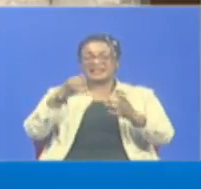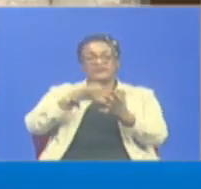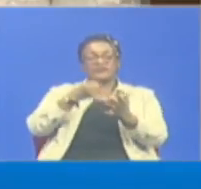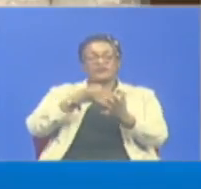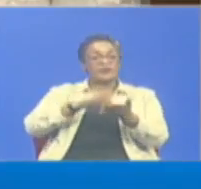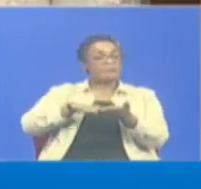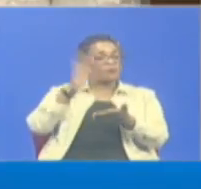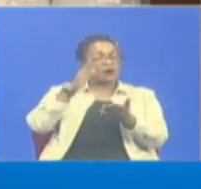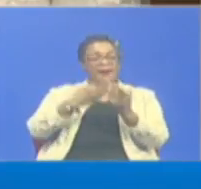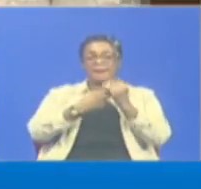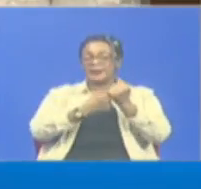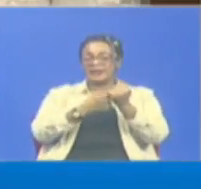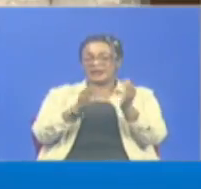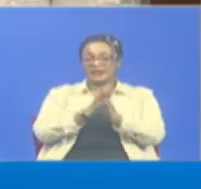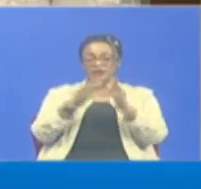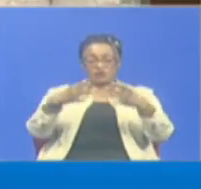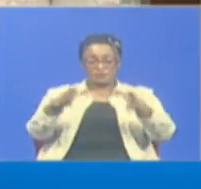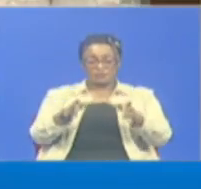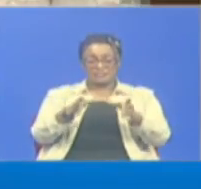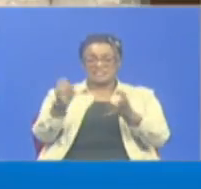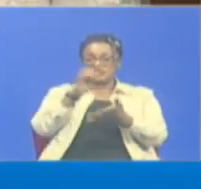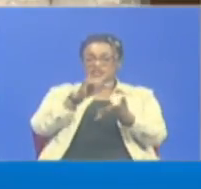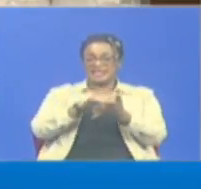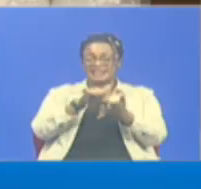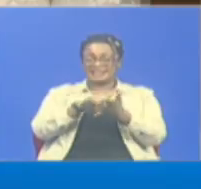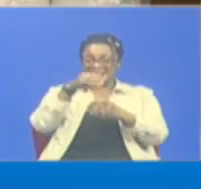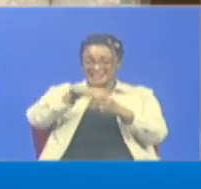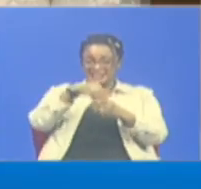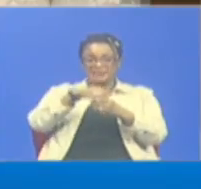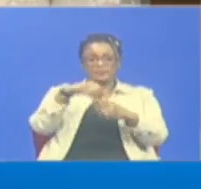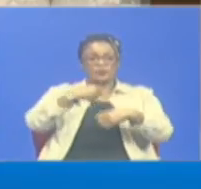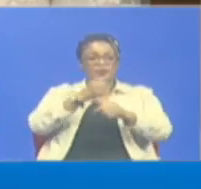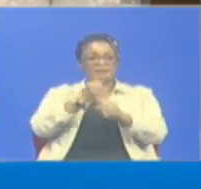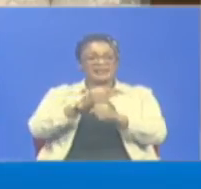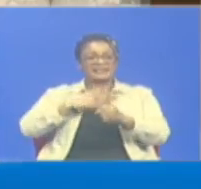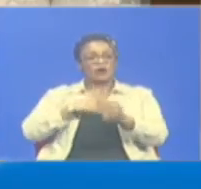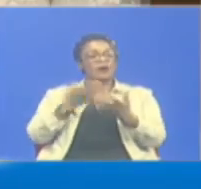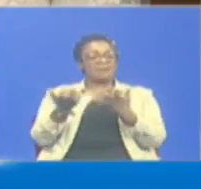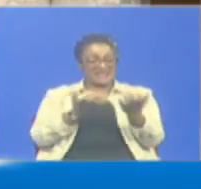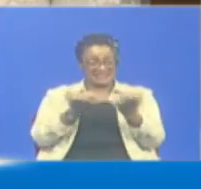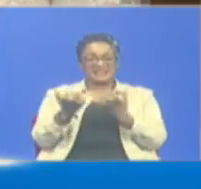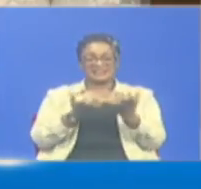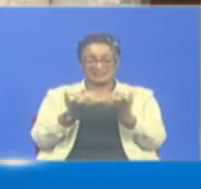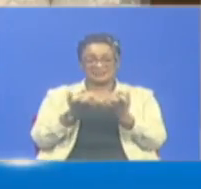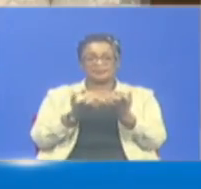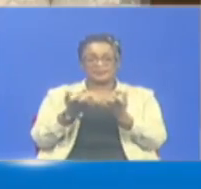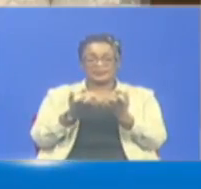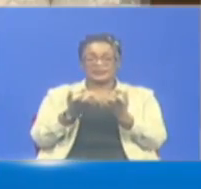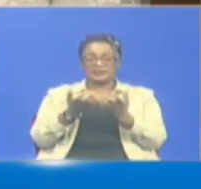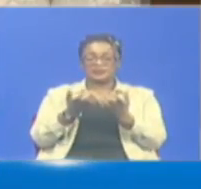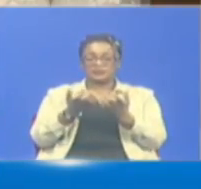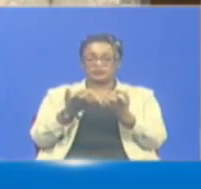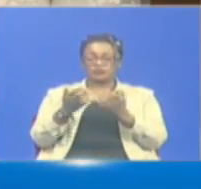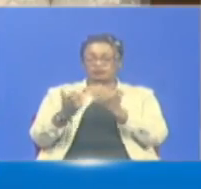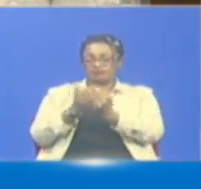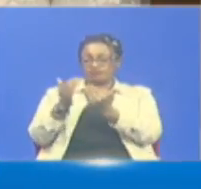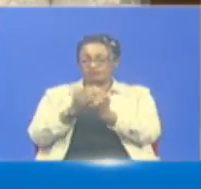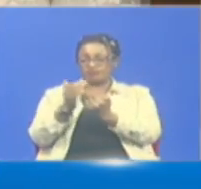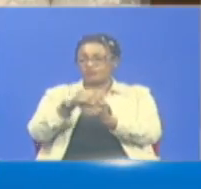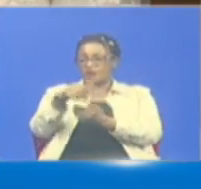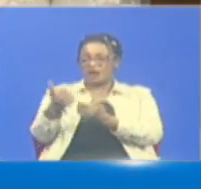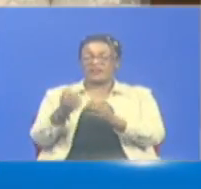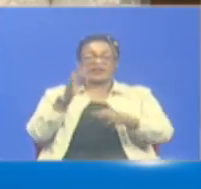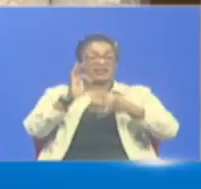and the community, so that in the community we make it our business to be our brother's keeper. If you hear there is